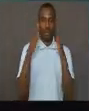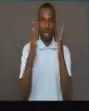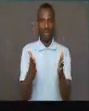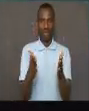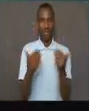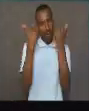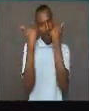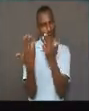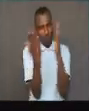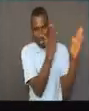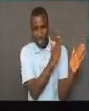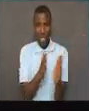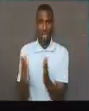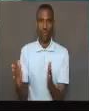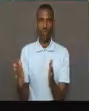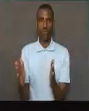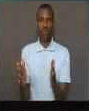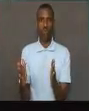Students, let's get ready.